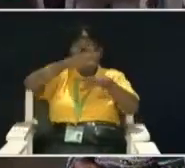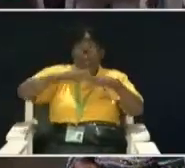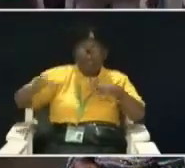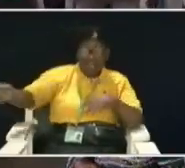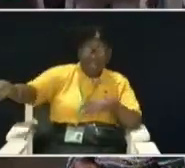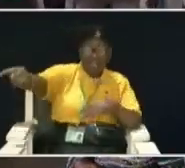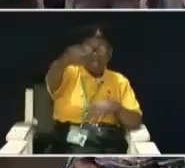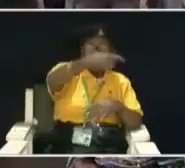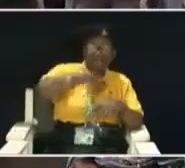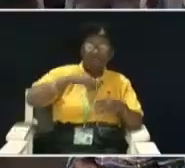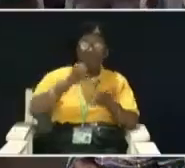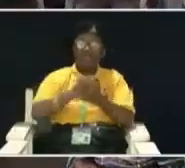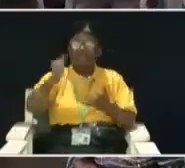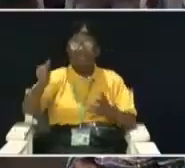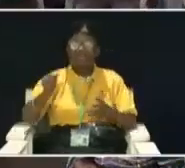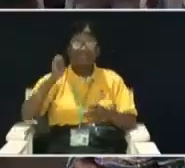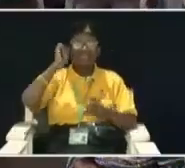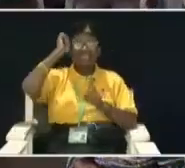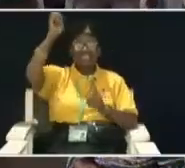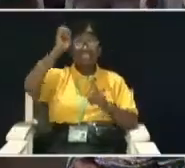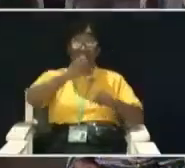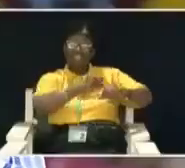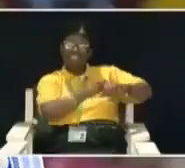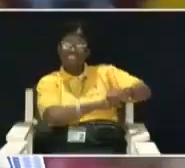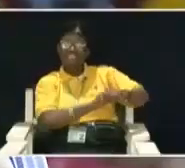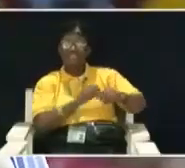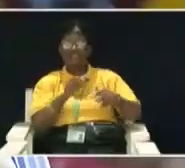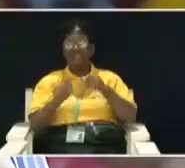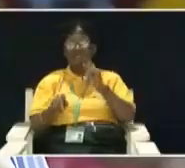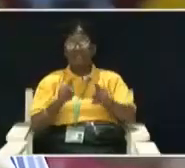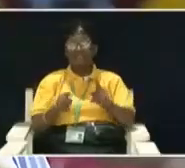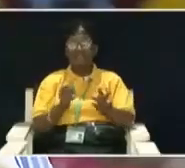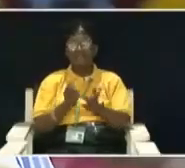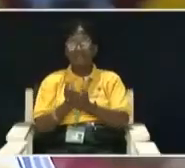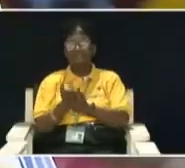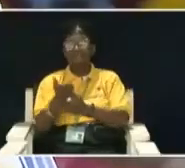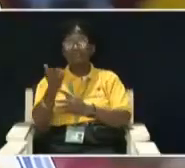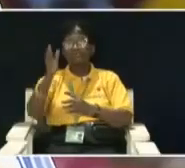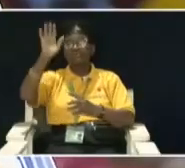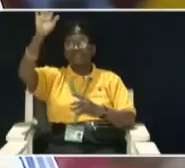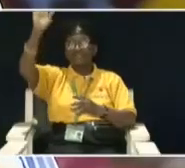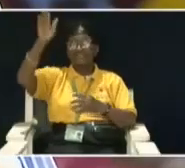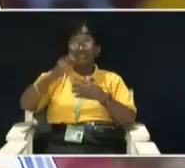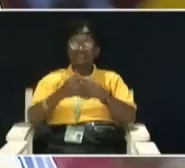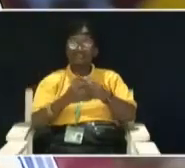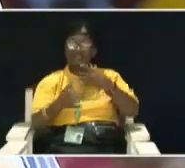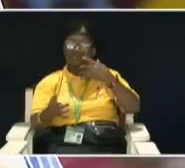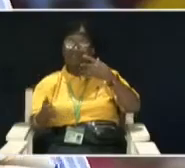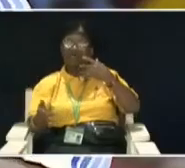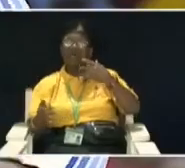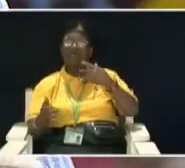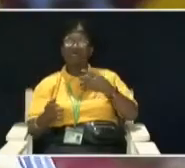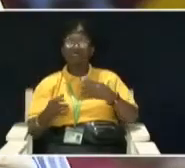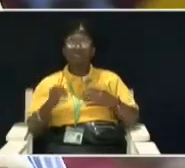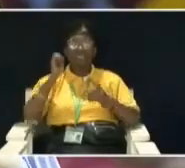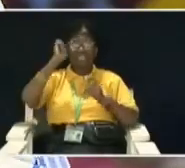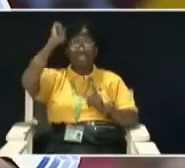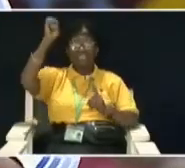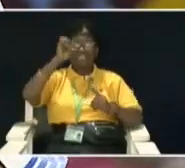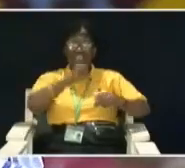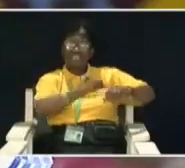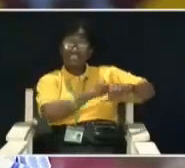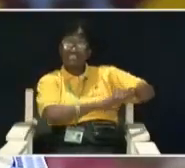He shields people through his blood. He